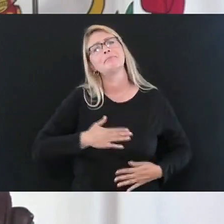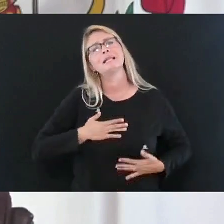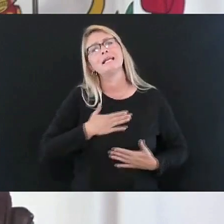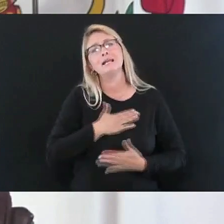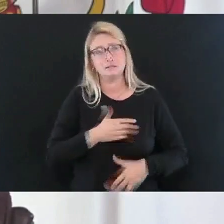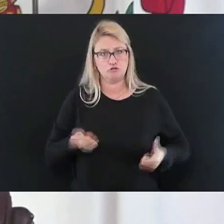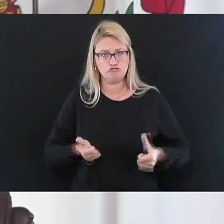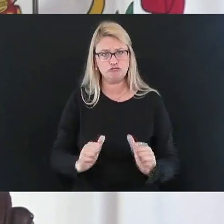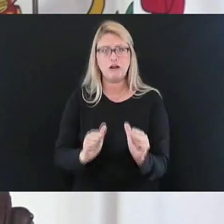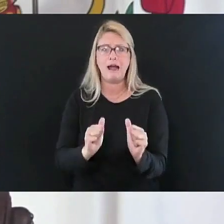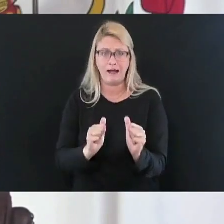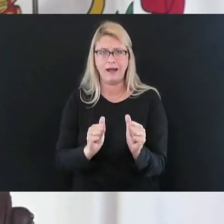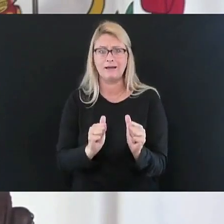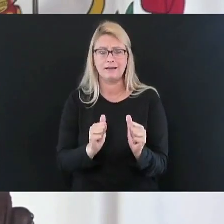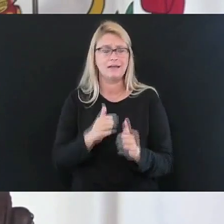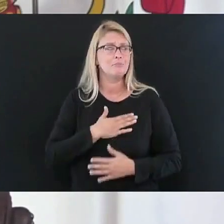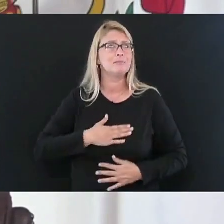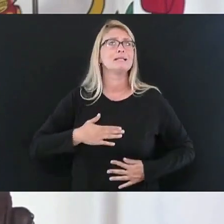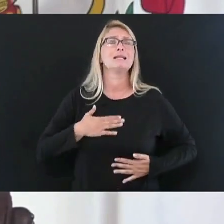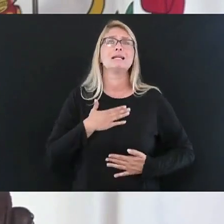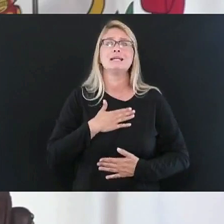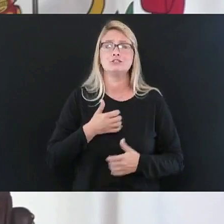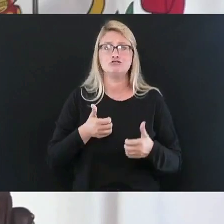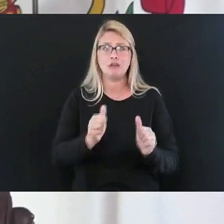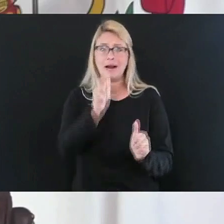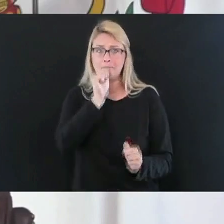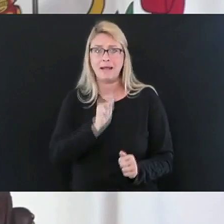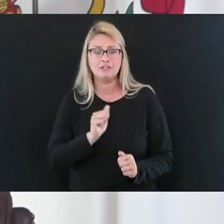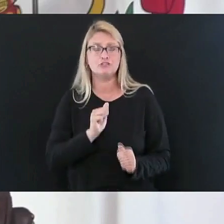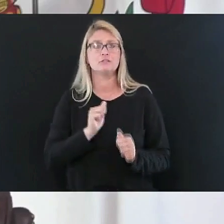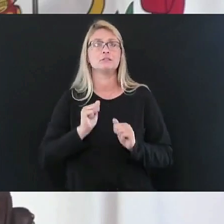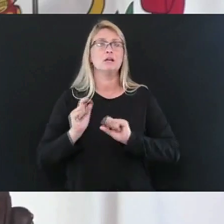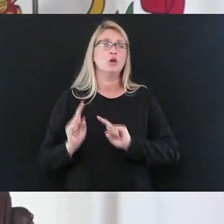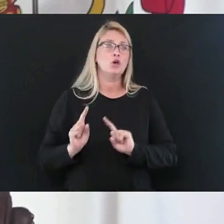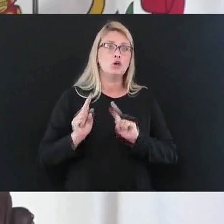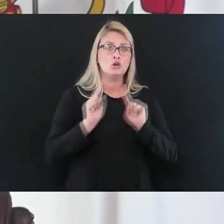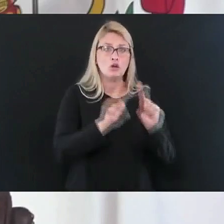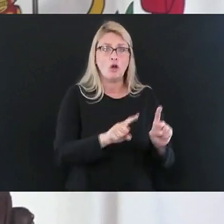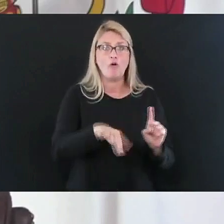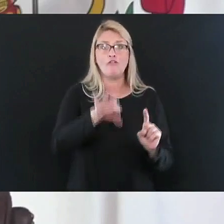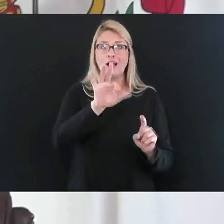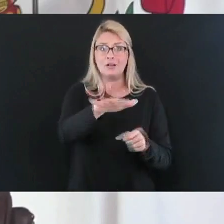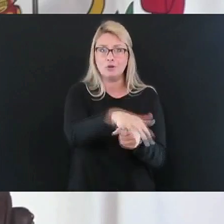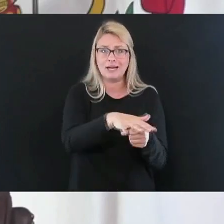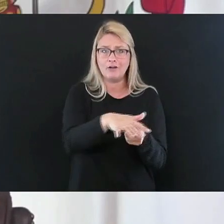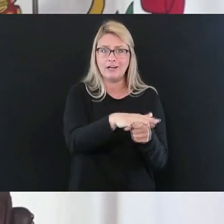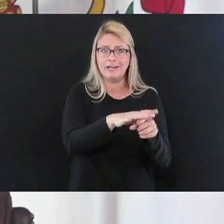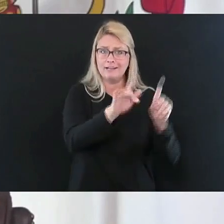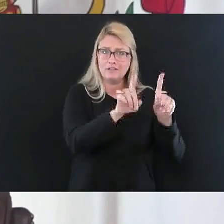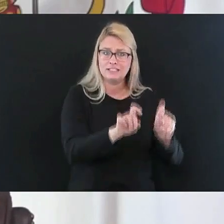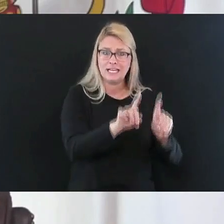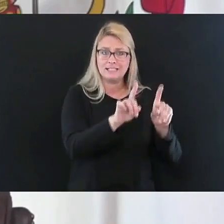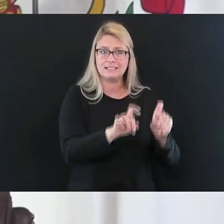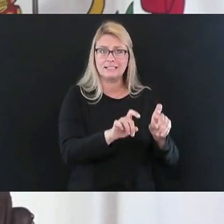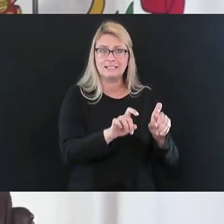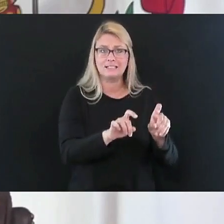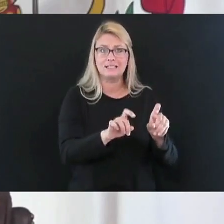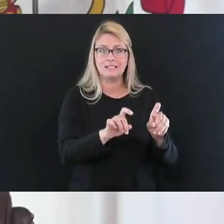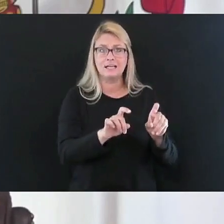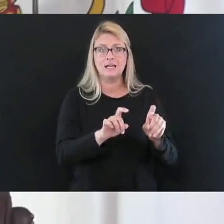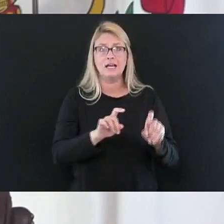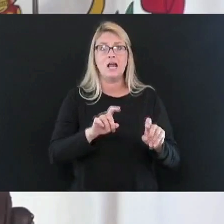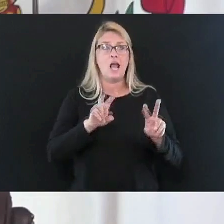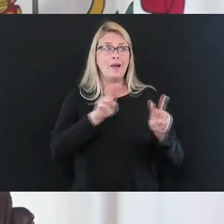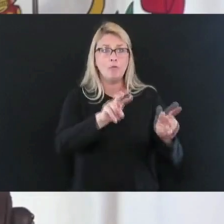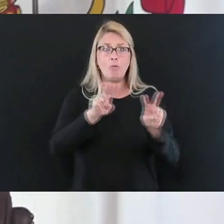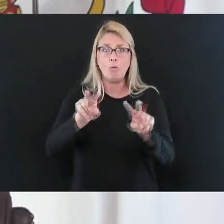try within you to have all the patience that you could possibly have and try to keep abreast as to what's